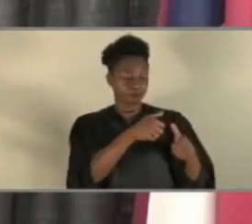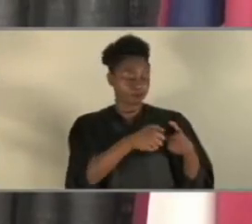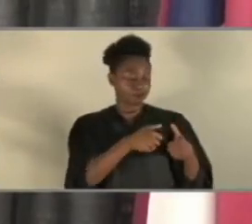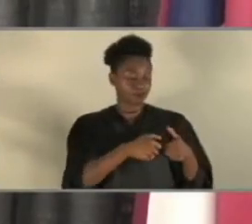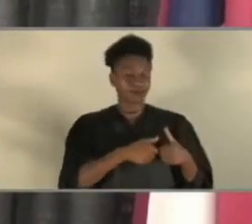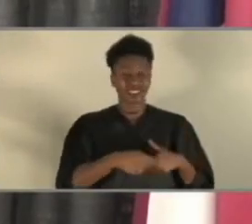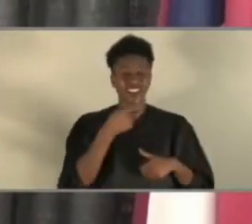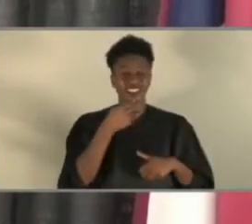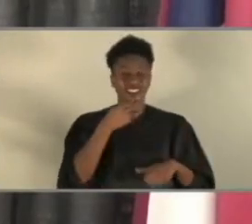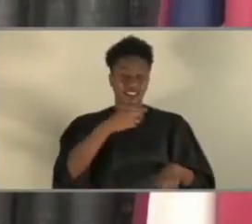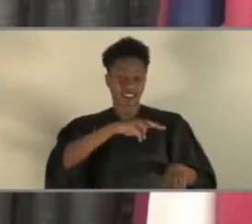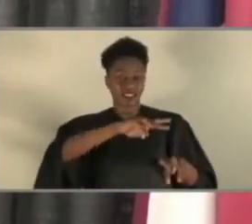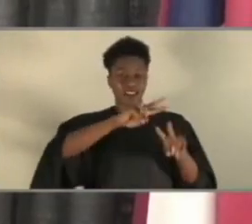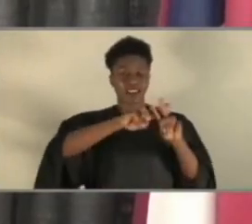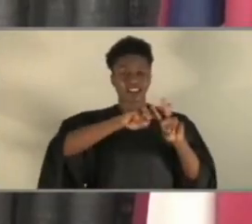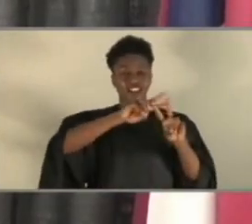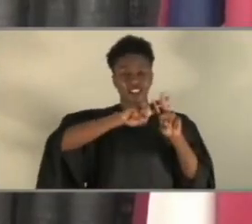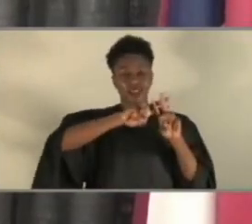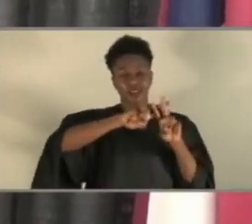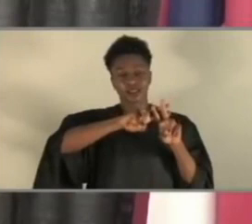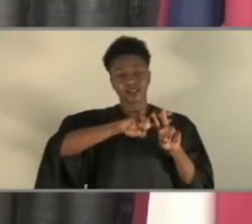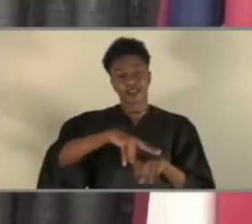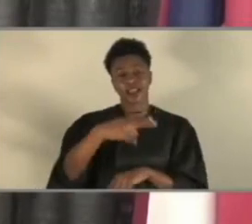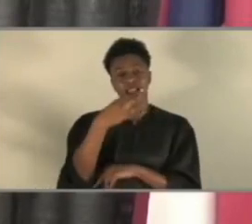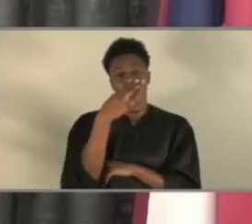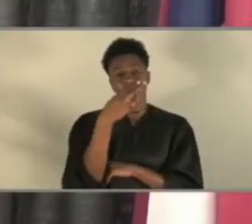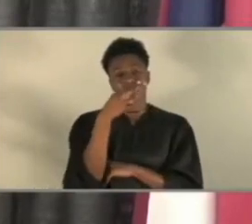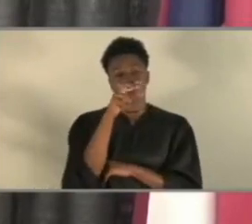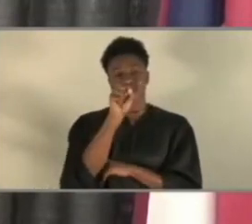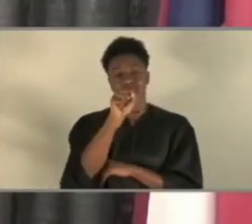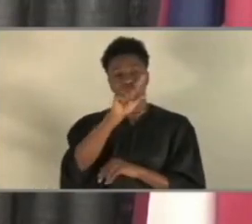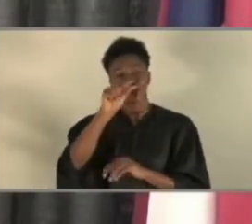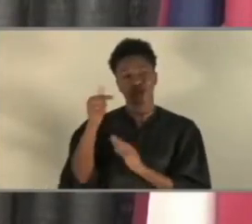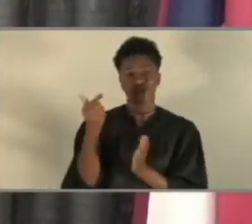and say hashtag high school graduate,